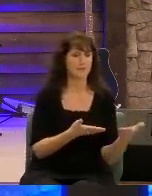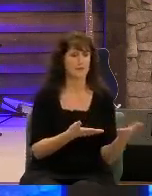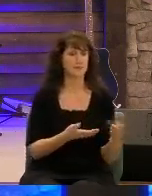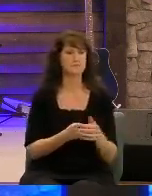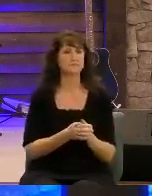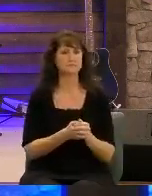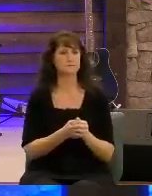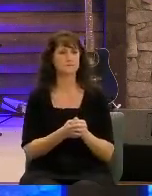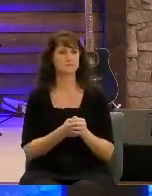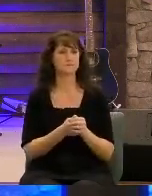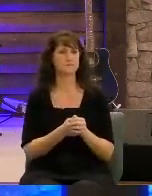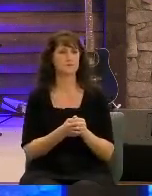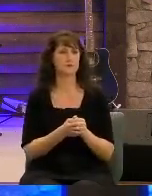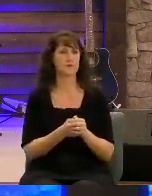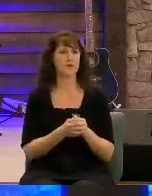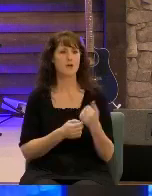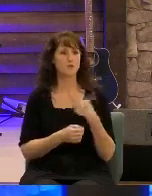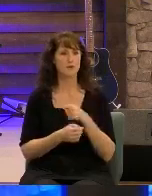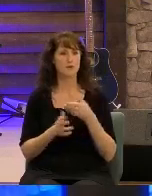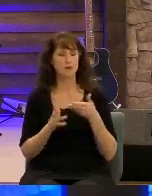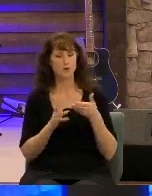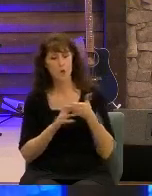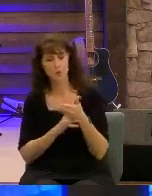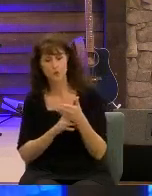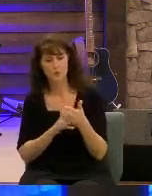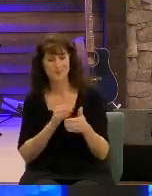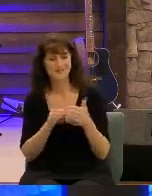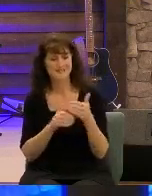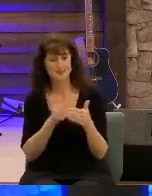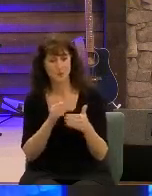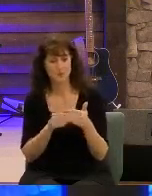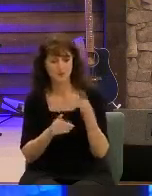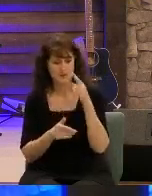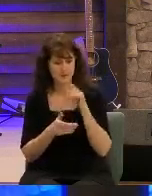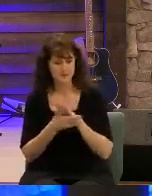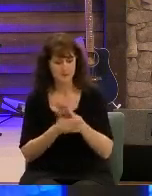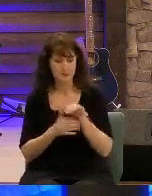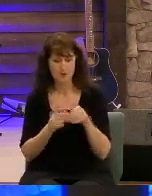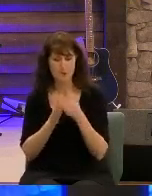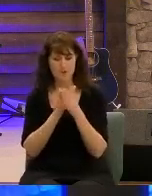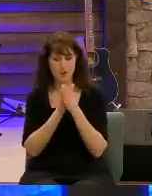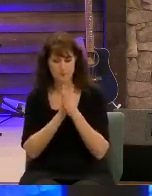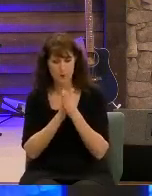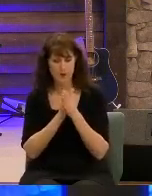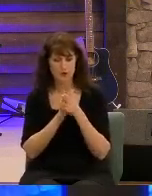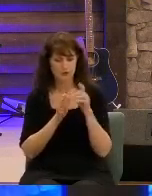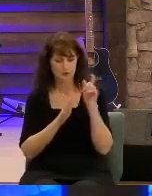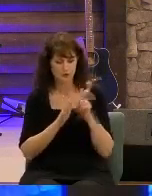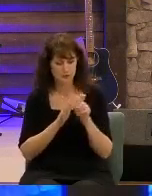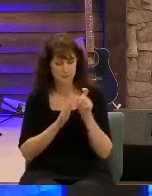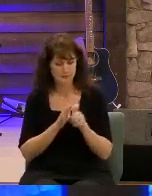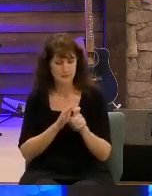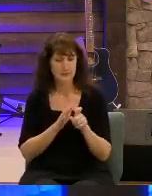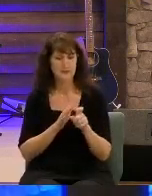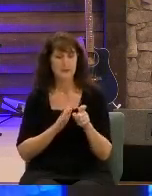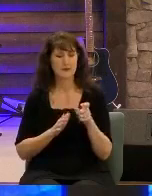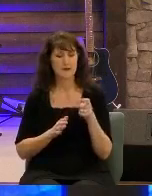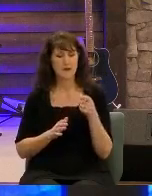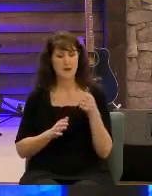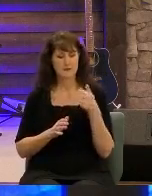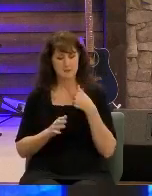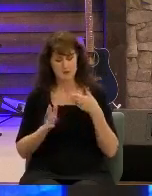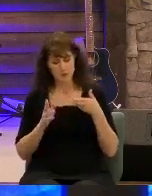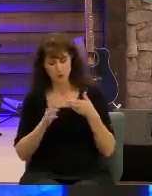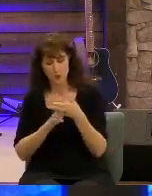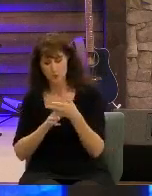know, and as we go through this series, I believe all of our prayers should be, right, that as we go through this series of